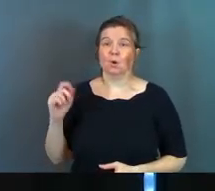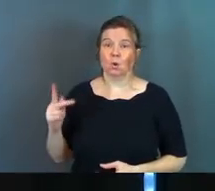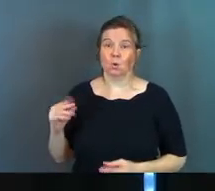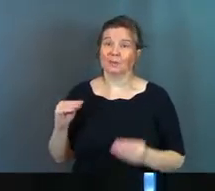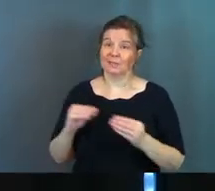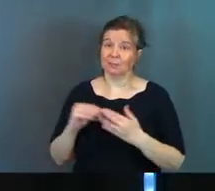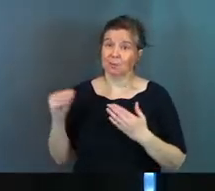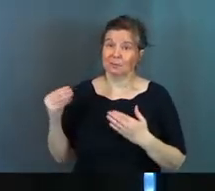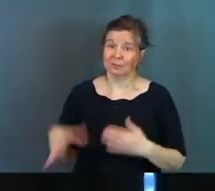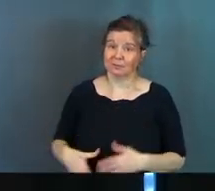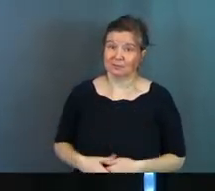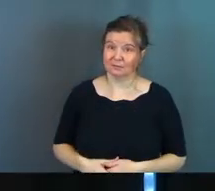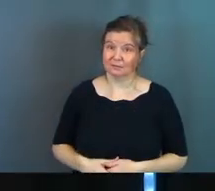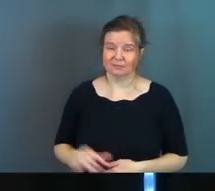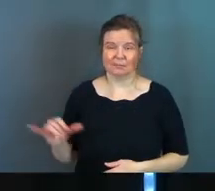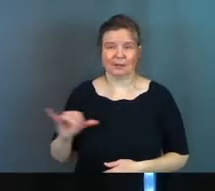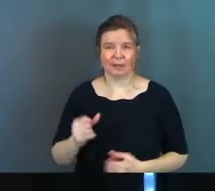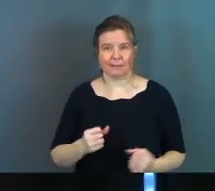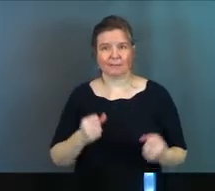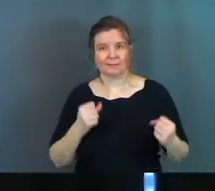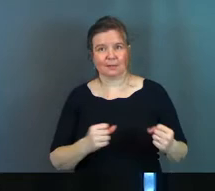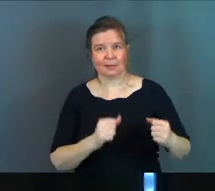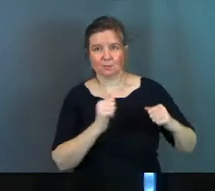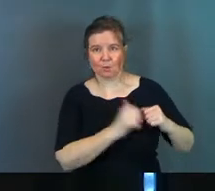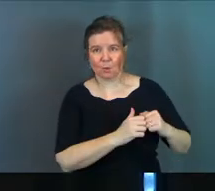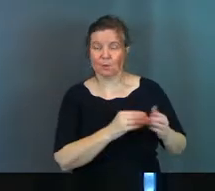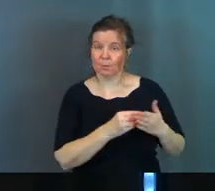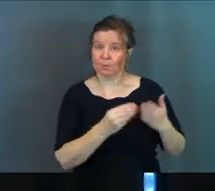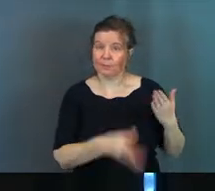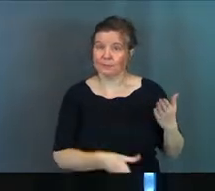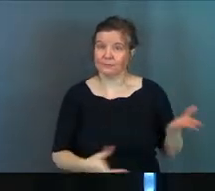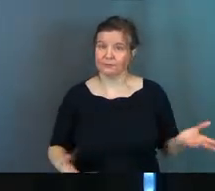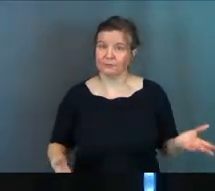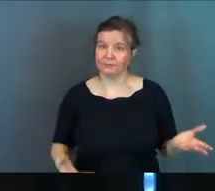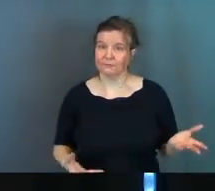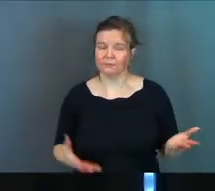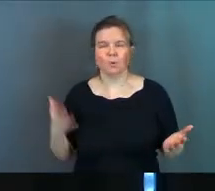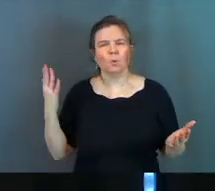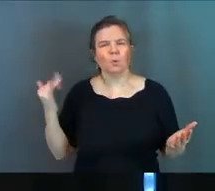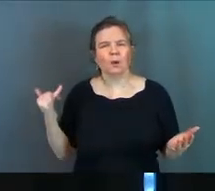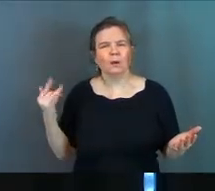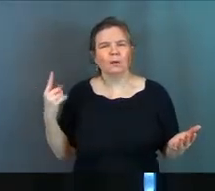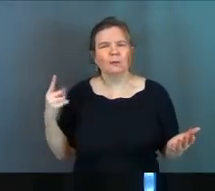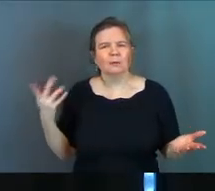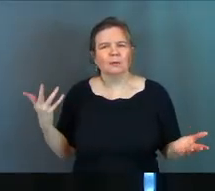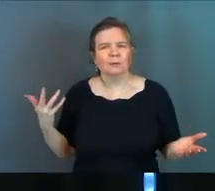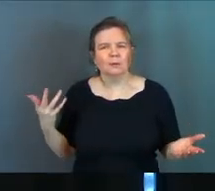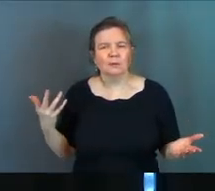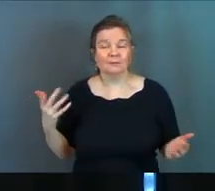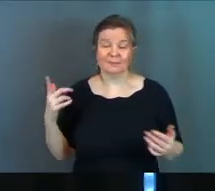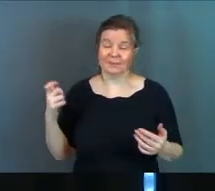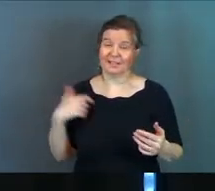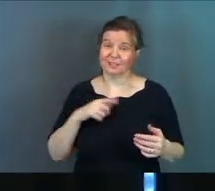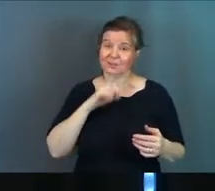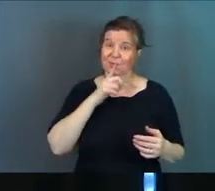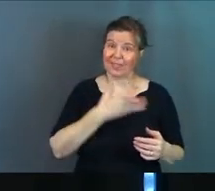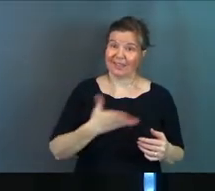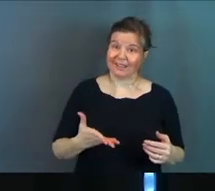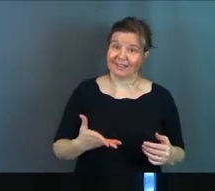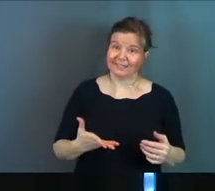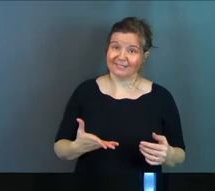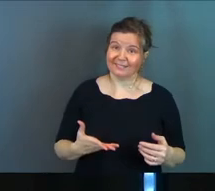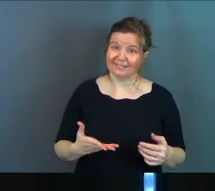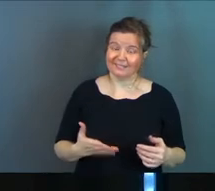Oak is more expensive. Just like solid stone, it's more expensive. Why? Because it's the real